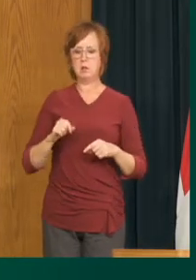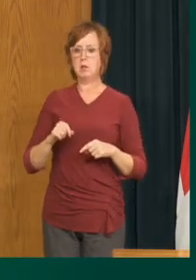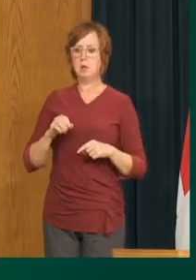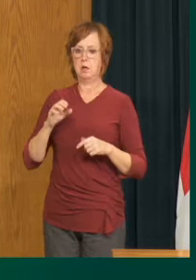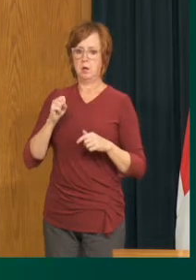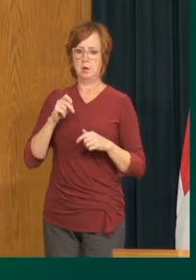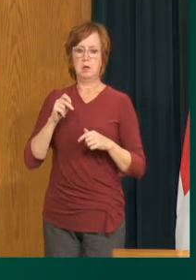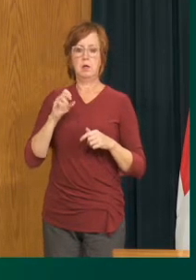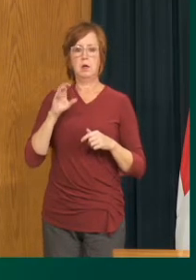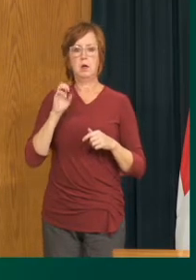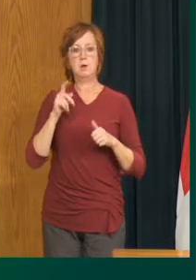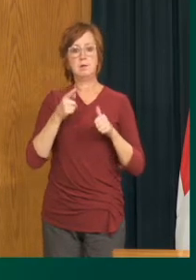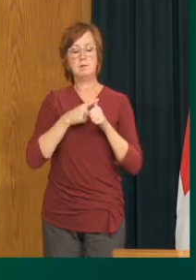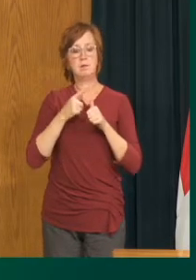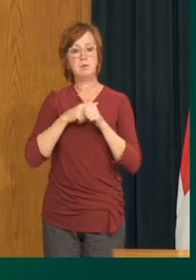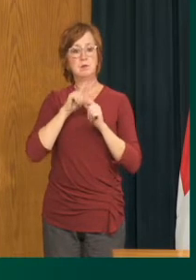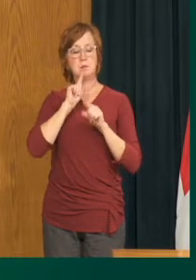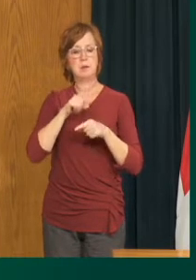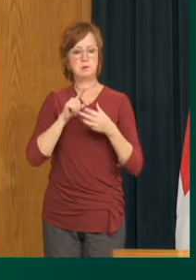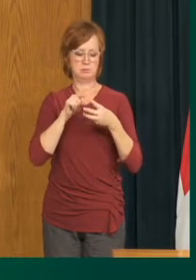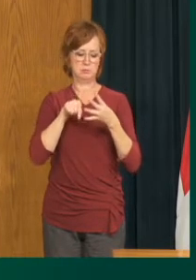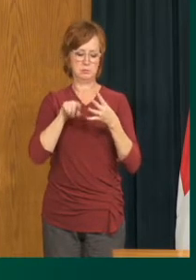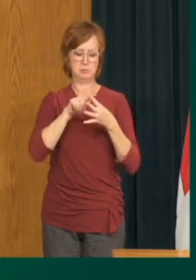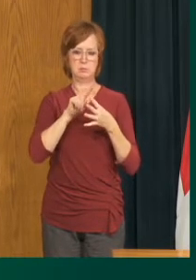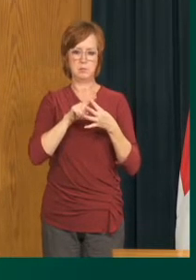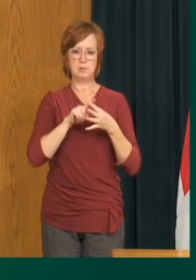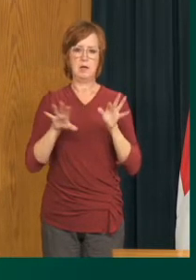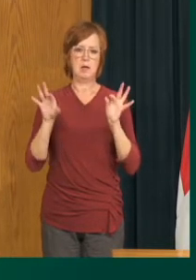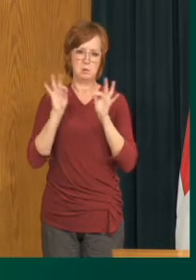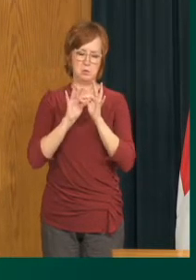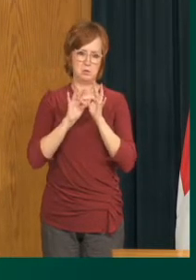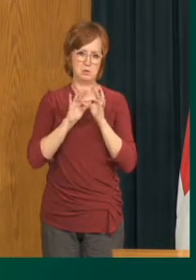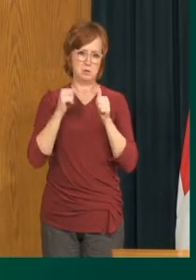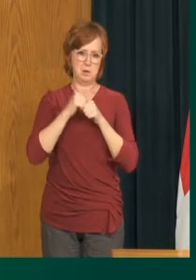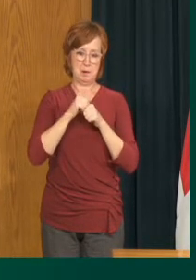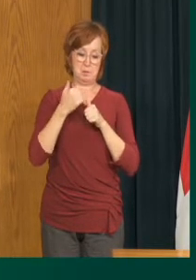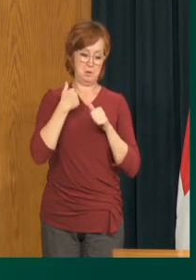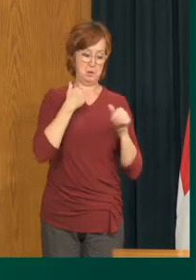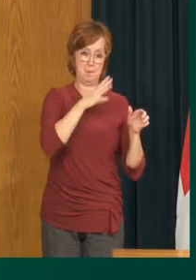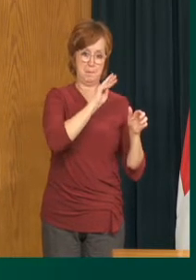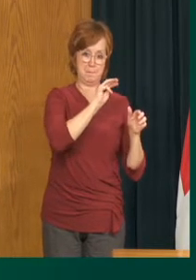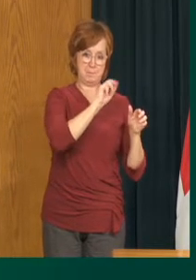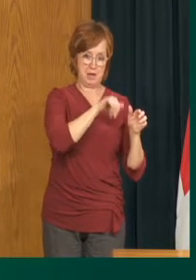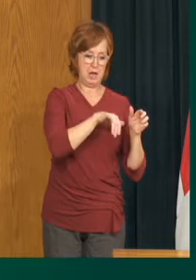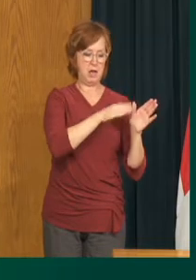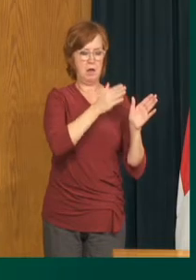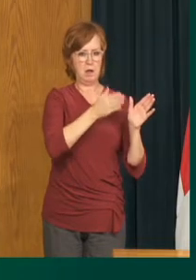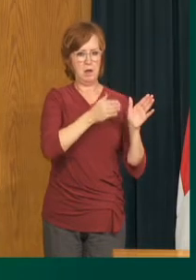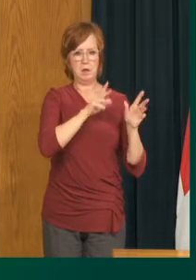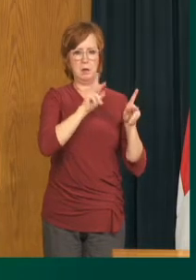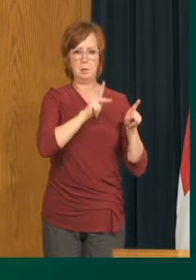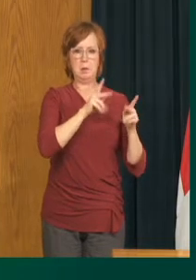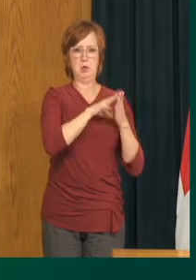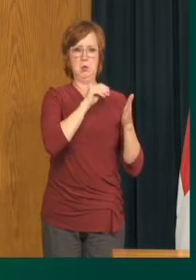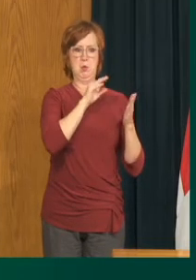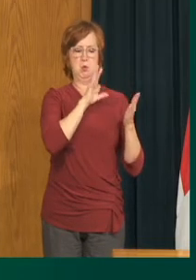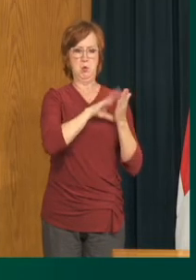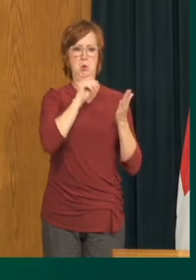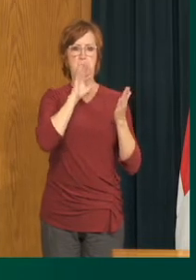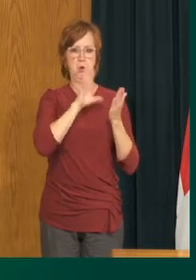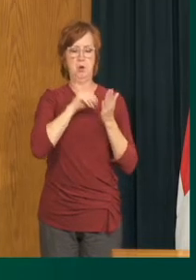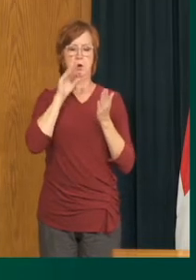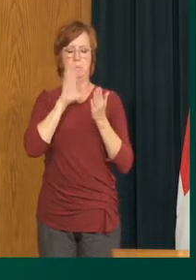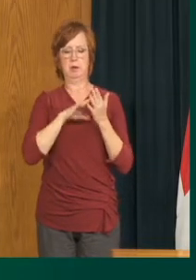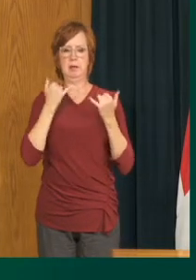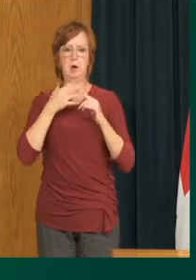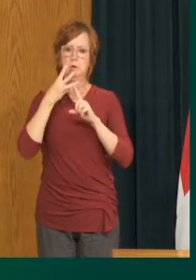all, education is a primary tool, and now it's been 6 months where we have been about 4 months plus where